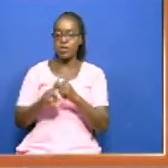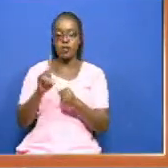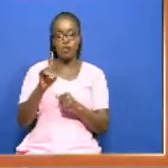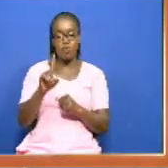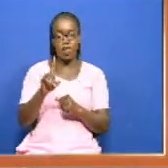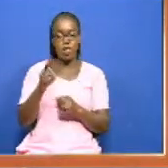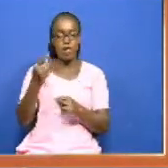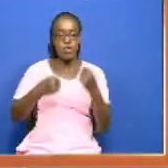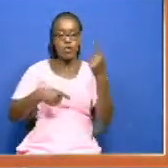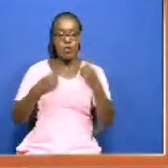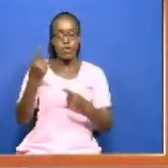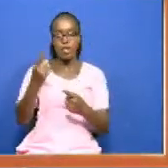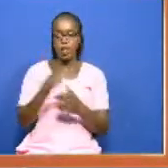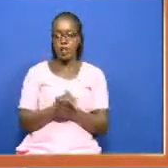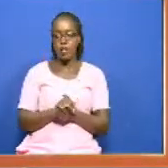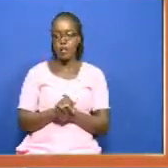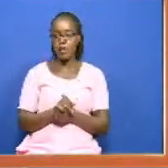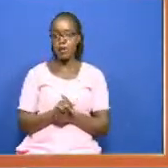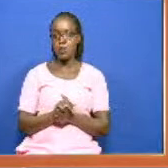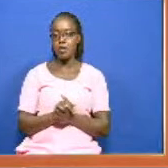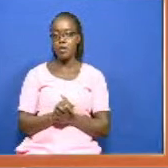Sinner.